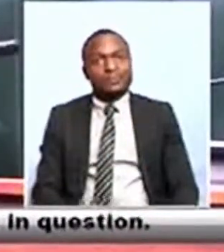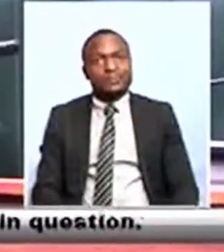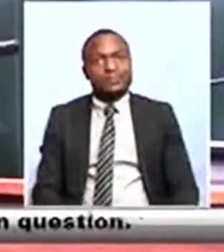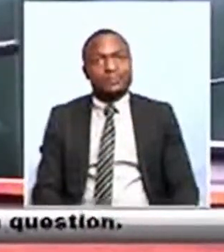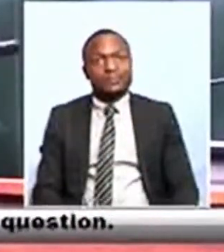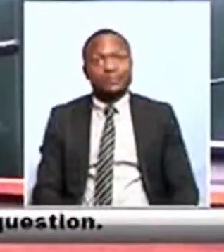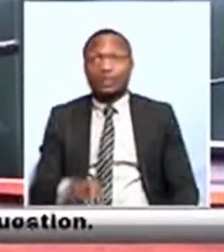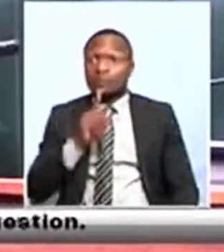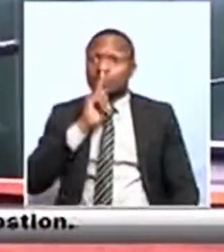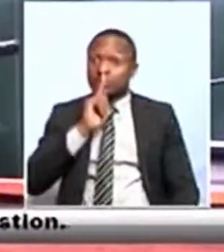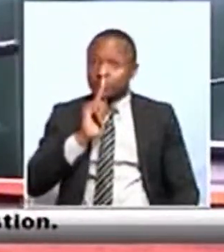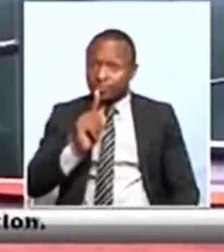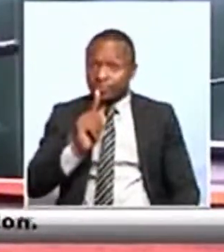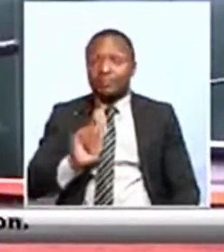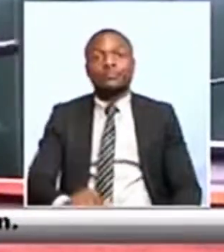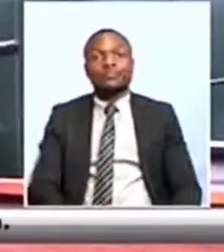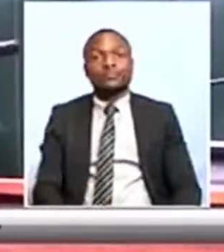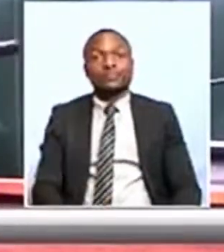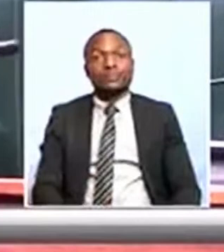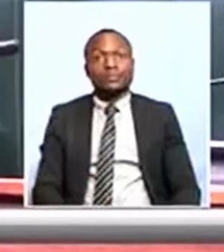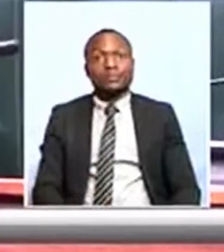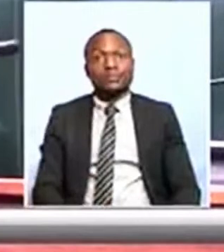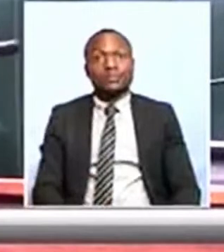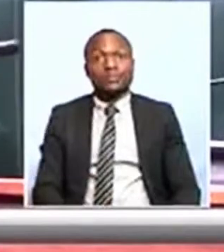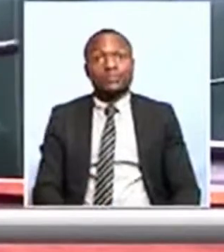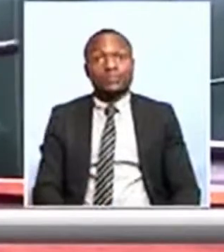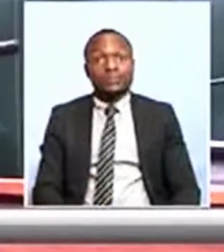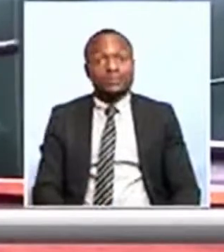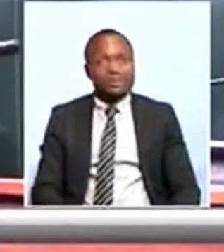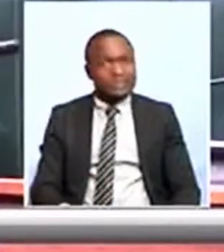It is true that in that particular year,